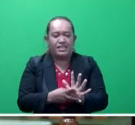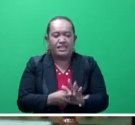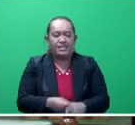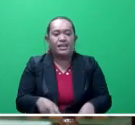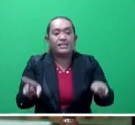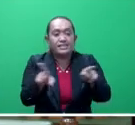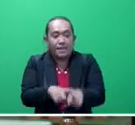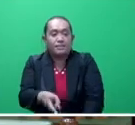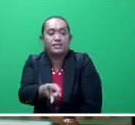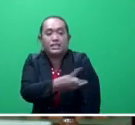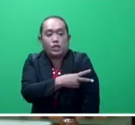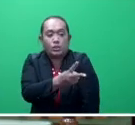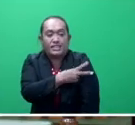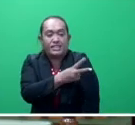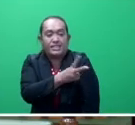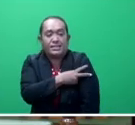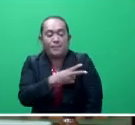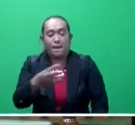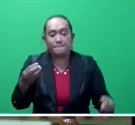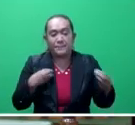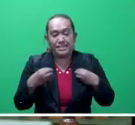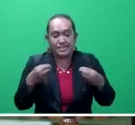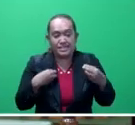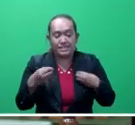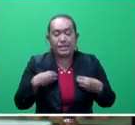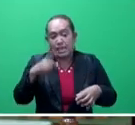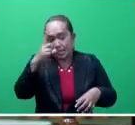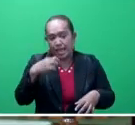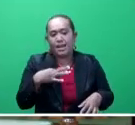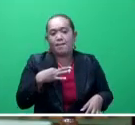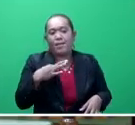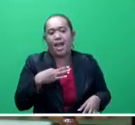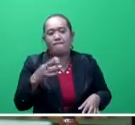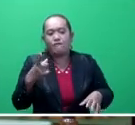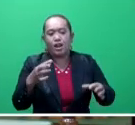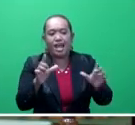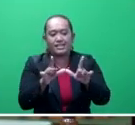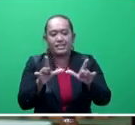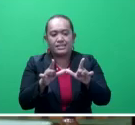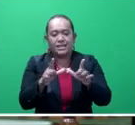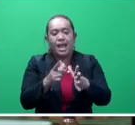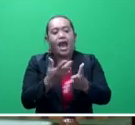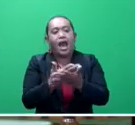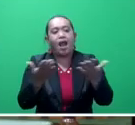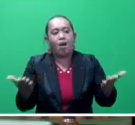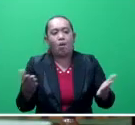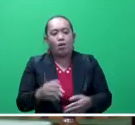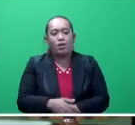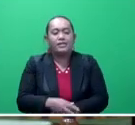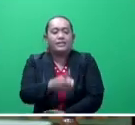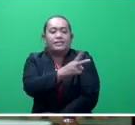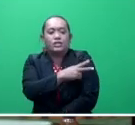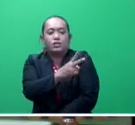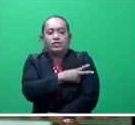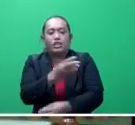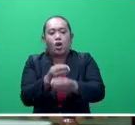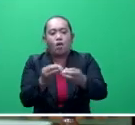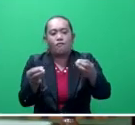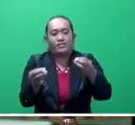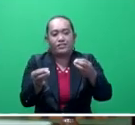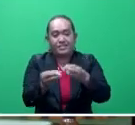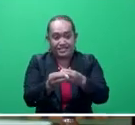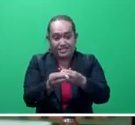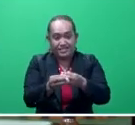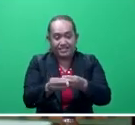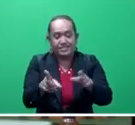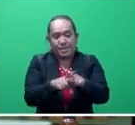companies that have to apply for licenses to operate security companies, or individual security officers that have to apply for licenses through the Ministry